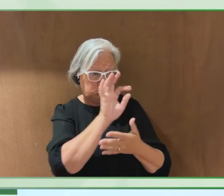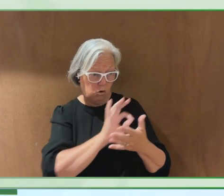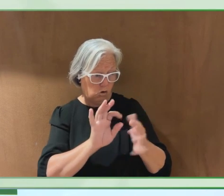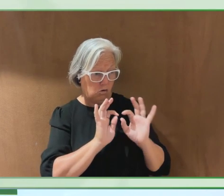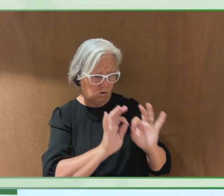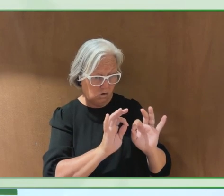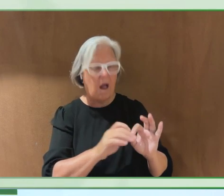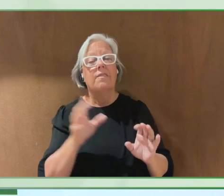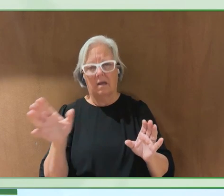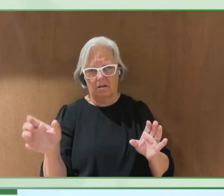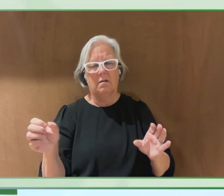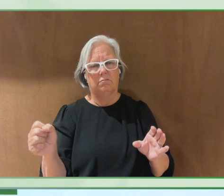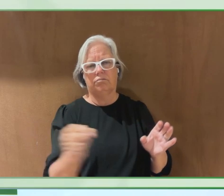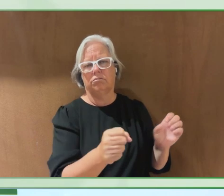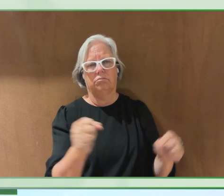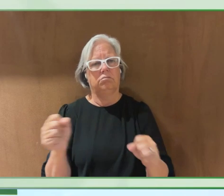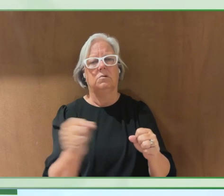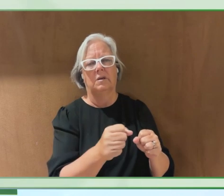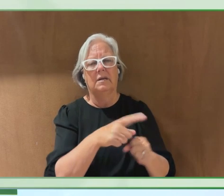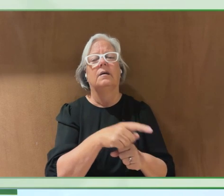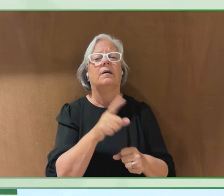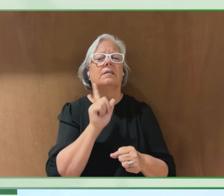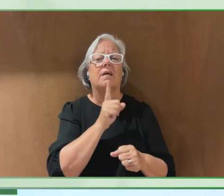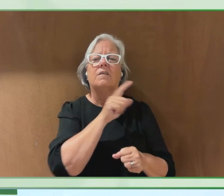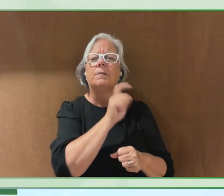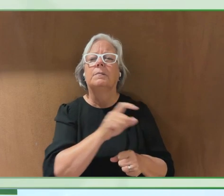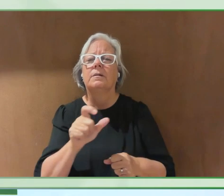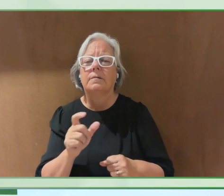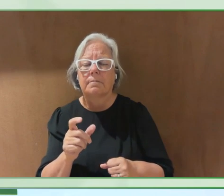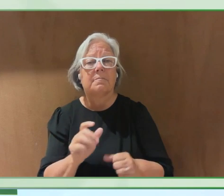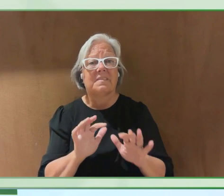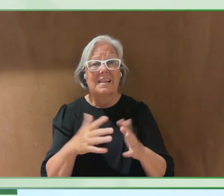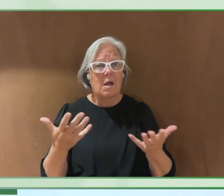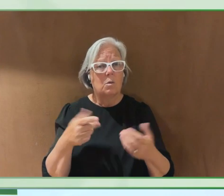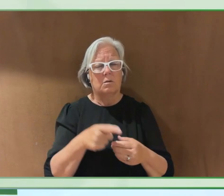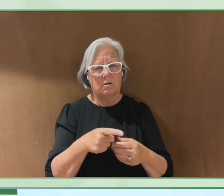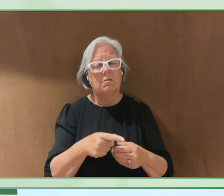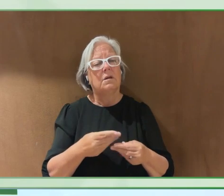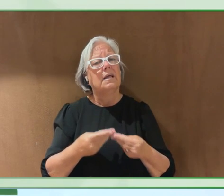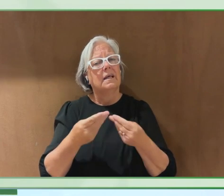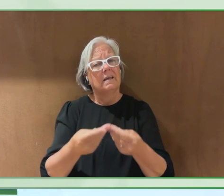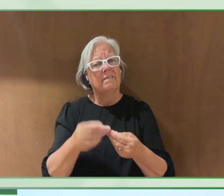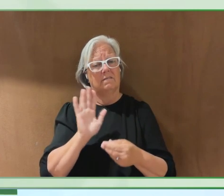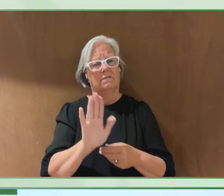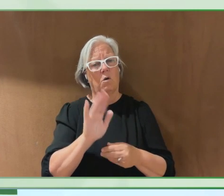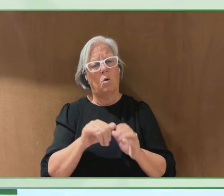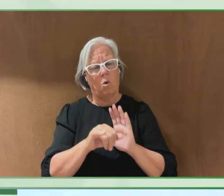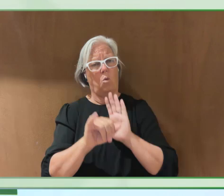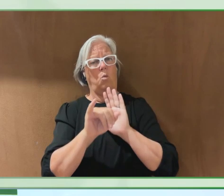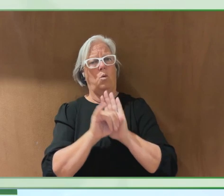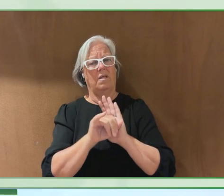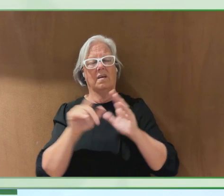jobs. How do we build the capacity of persons with disabilities? By first giving them identity so they're recognized in the national